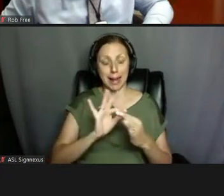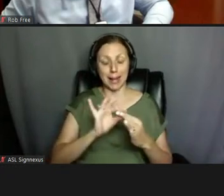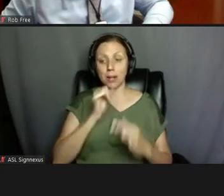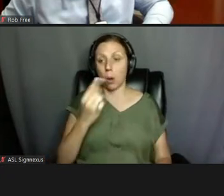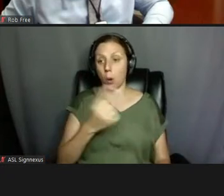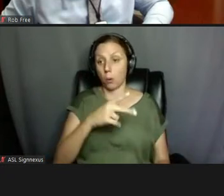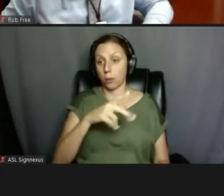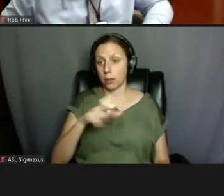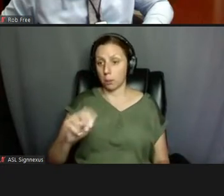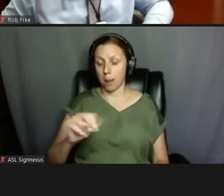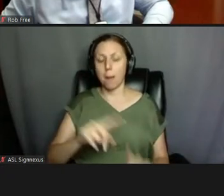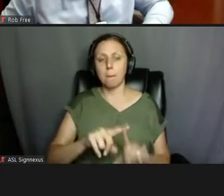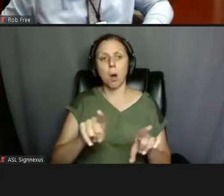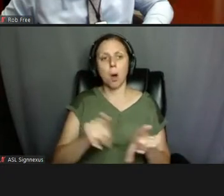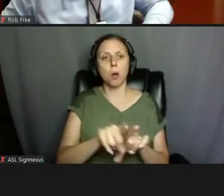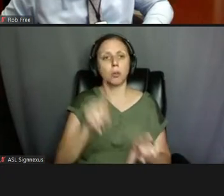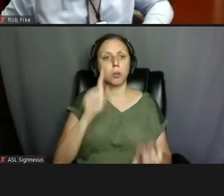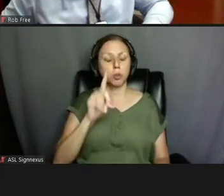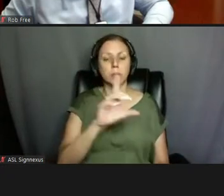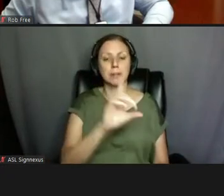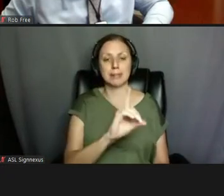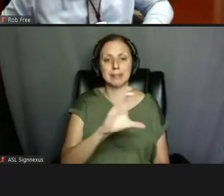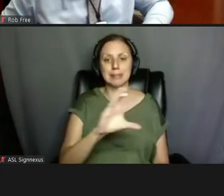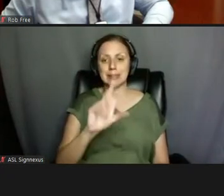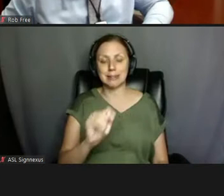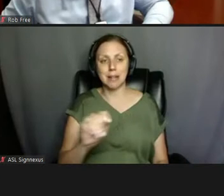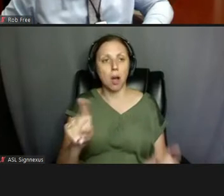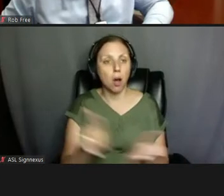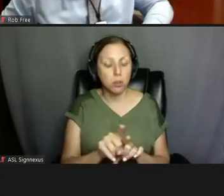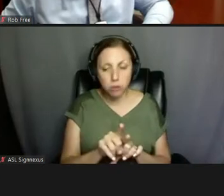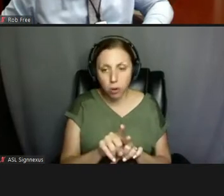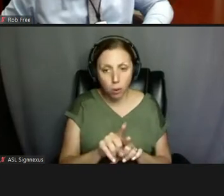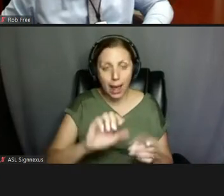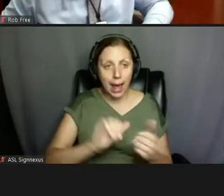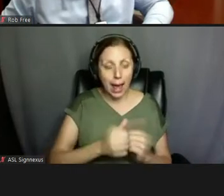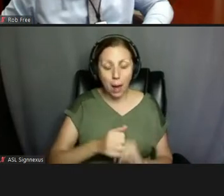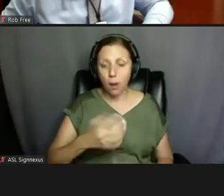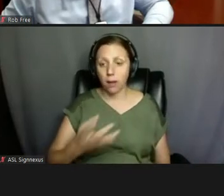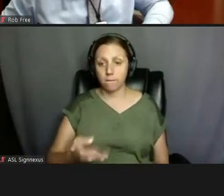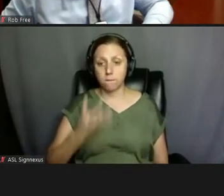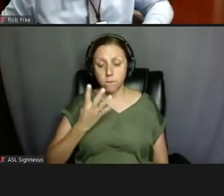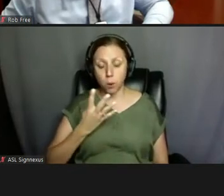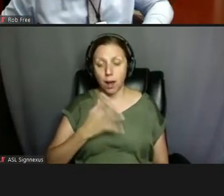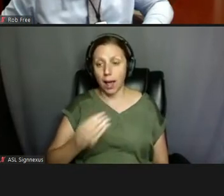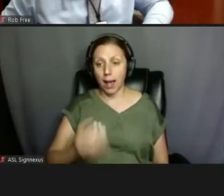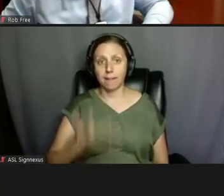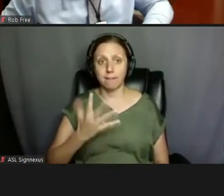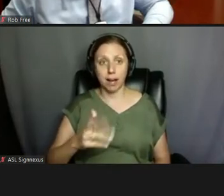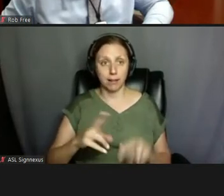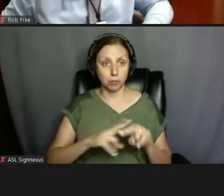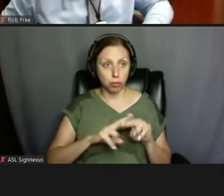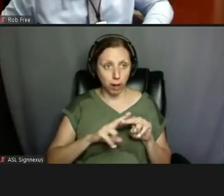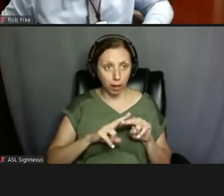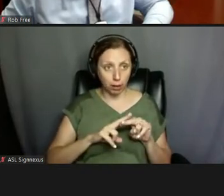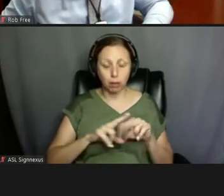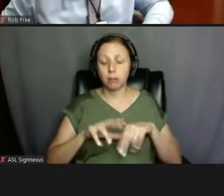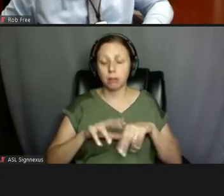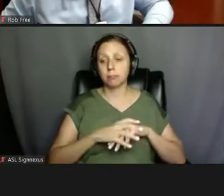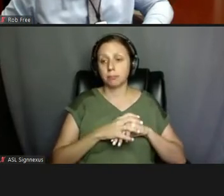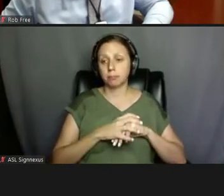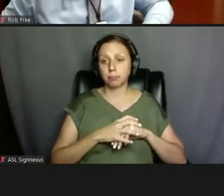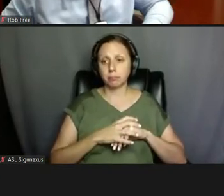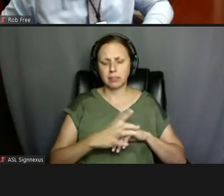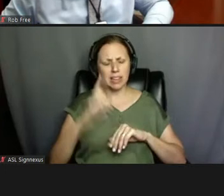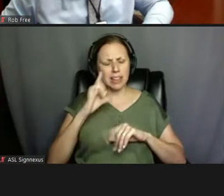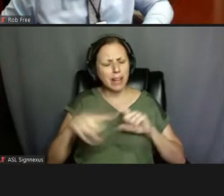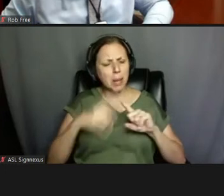Penn, but to GCT as well via the 4 and 5 trains. Think